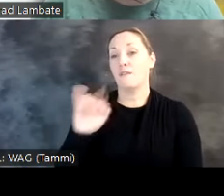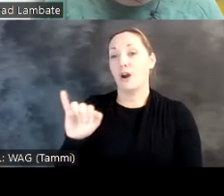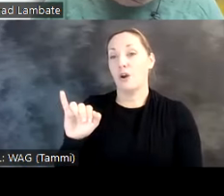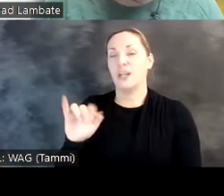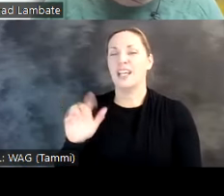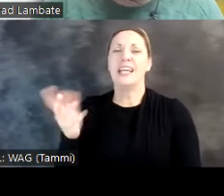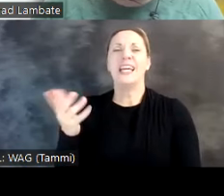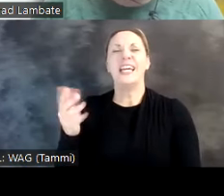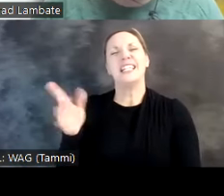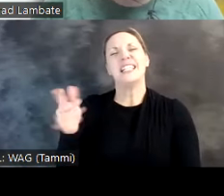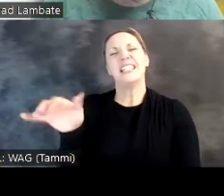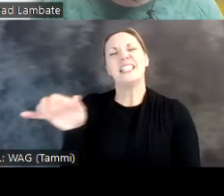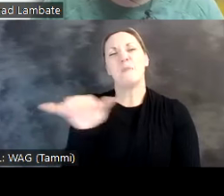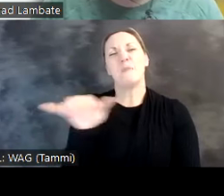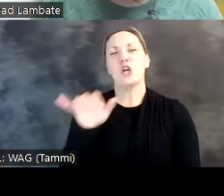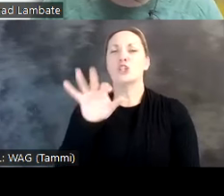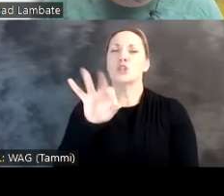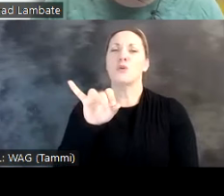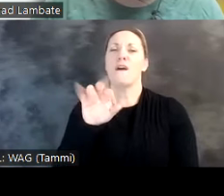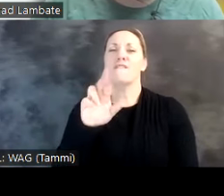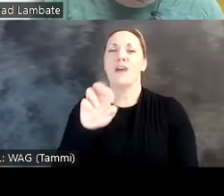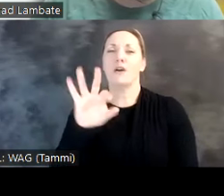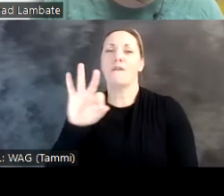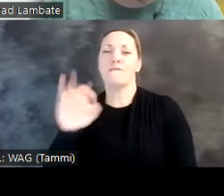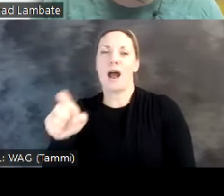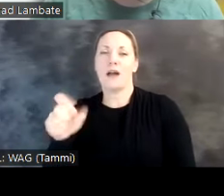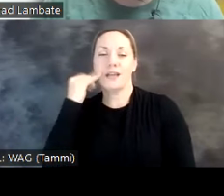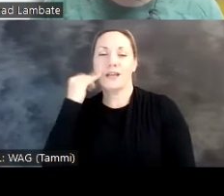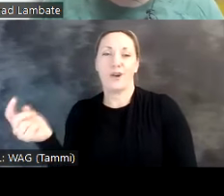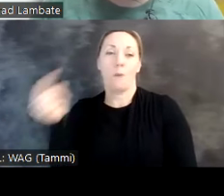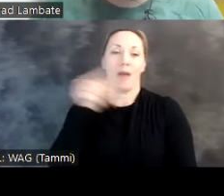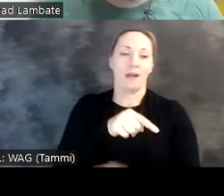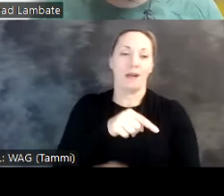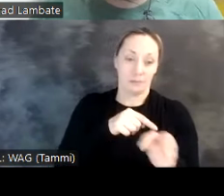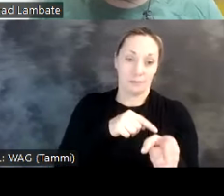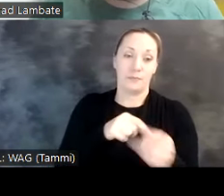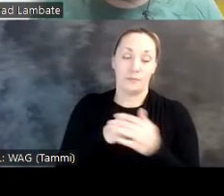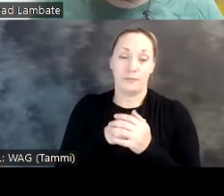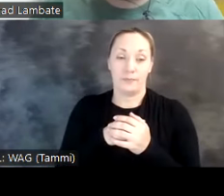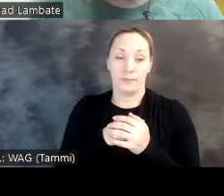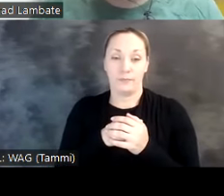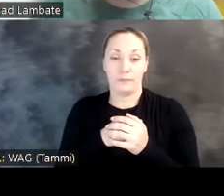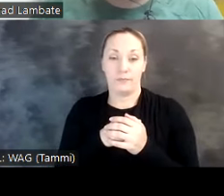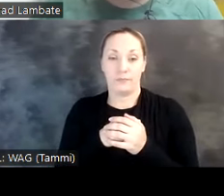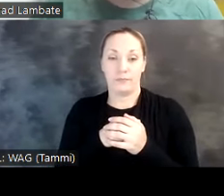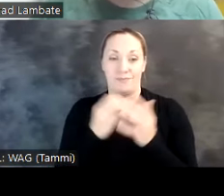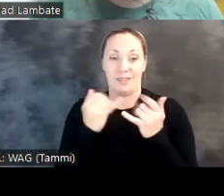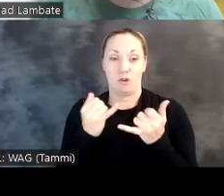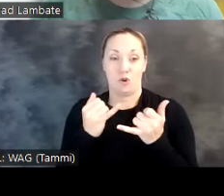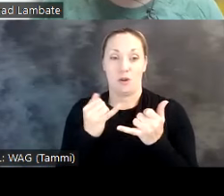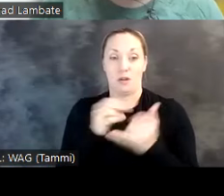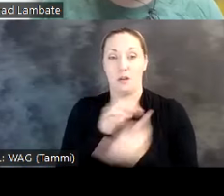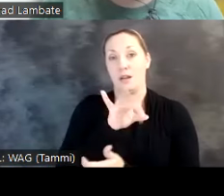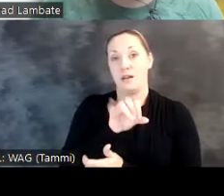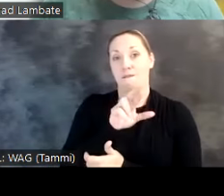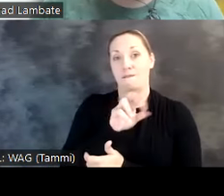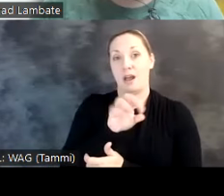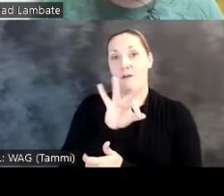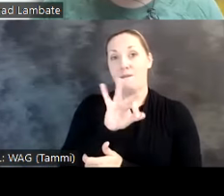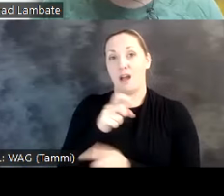to Firefox, I'll say. If I go back, uh, the current Firefox default